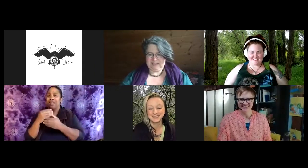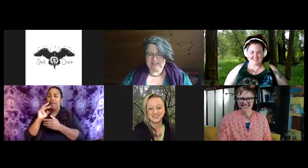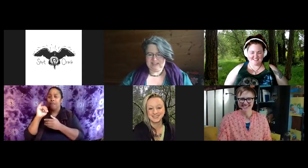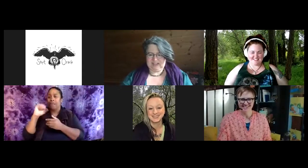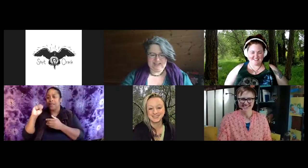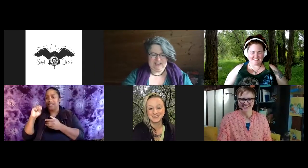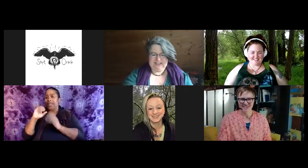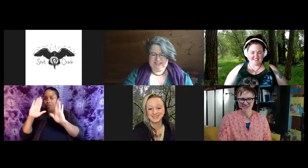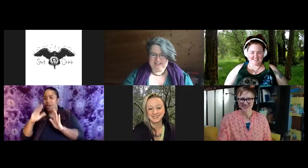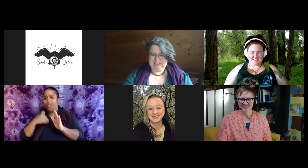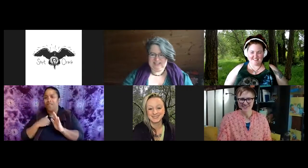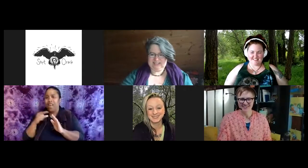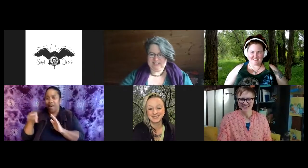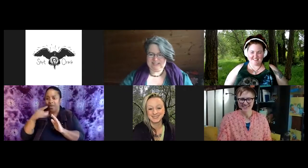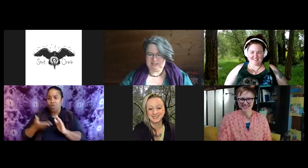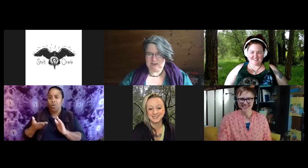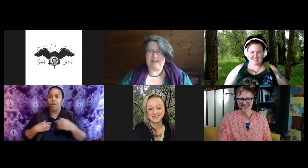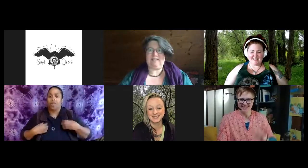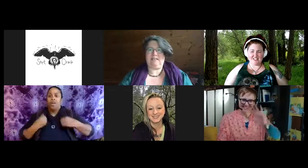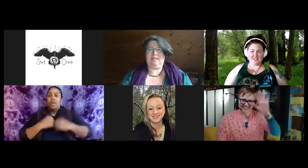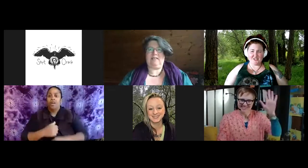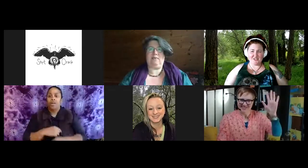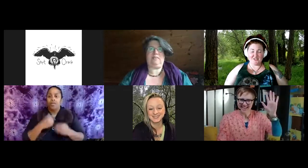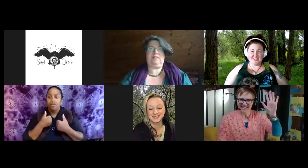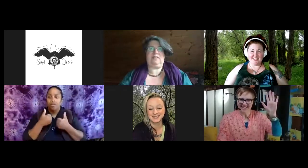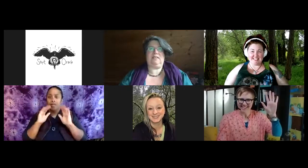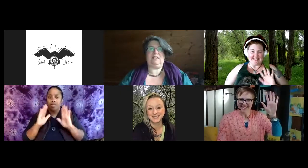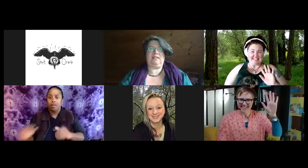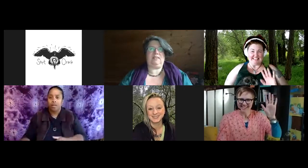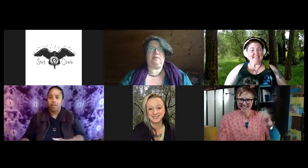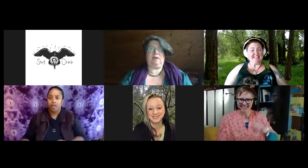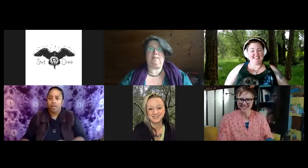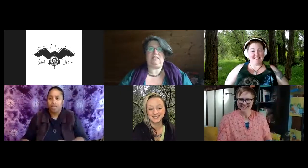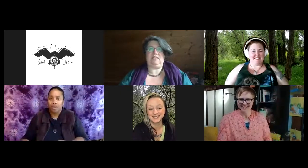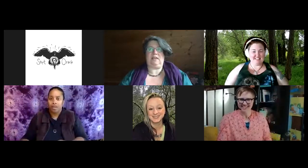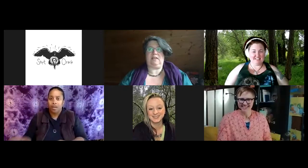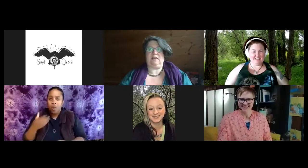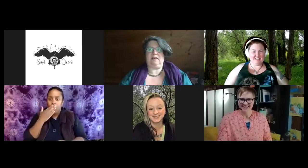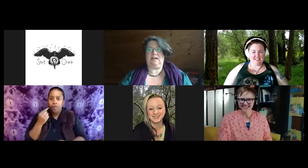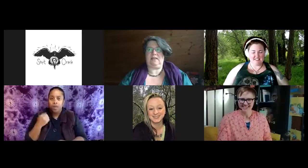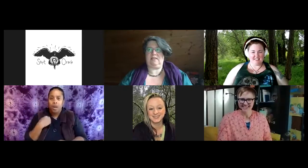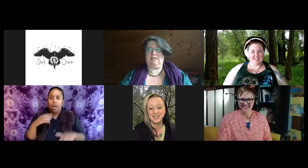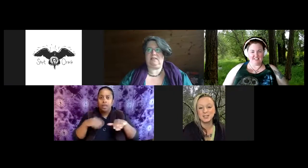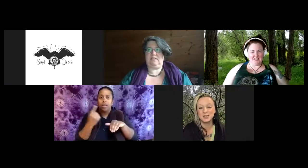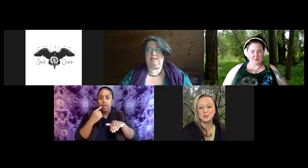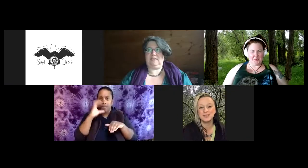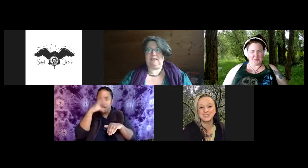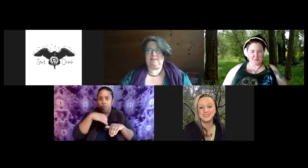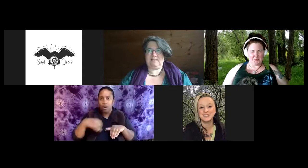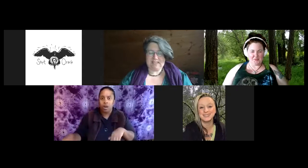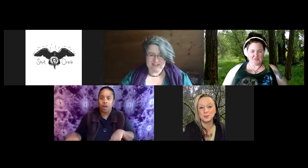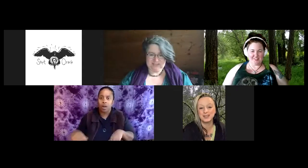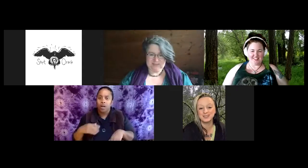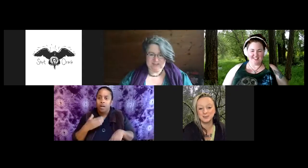you. And it's great. Thank Whoops. you. I did something weird on my screen. All right. Thank you,